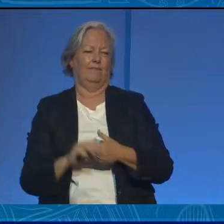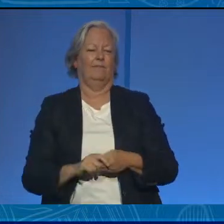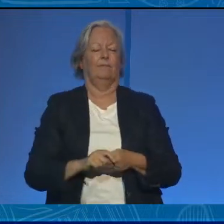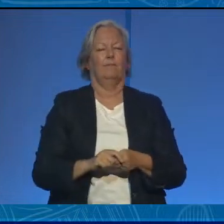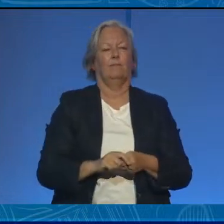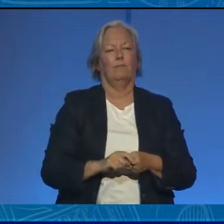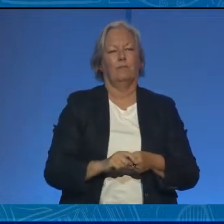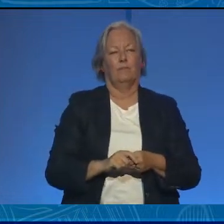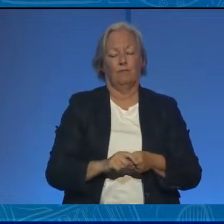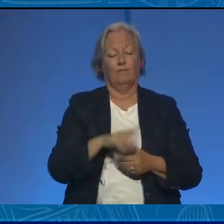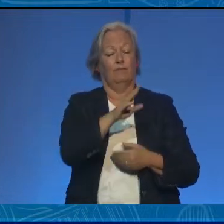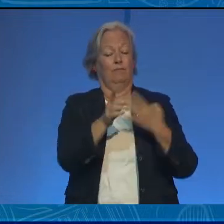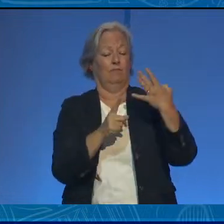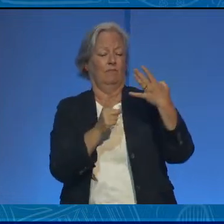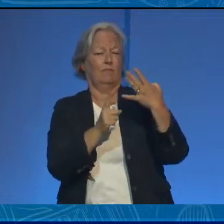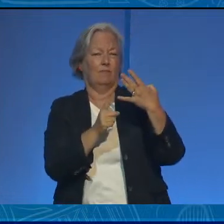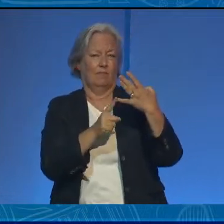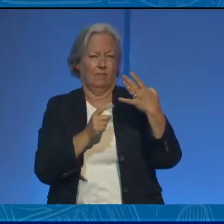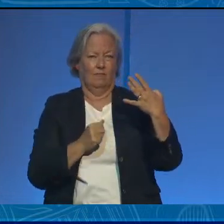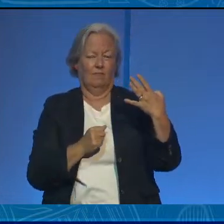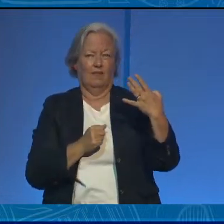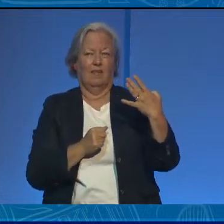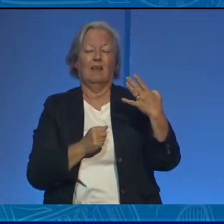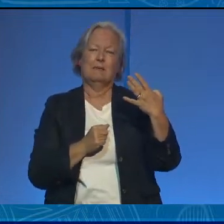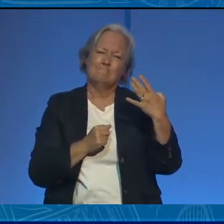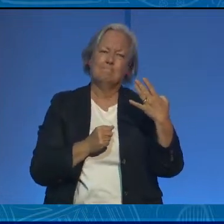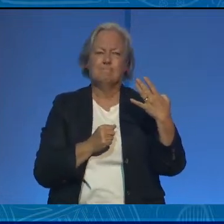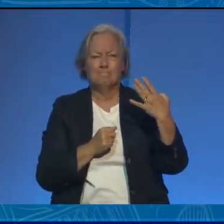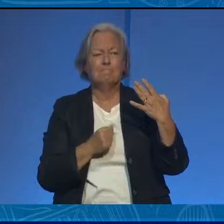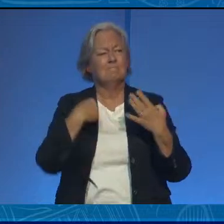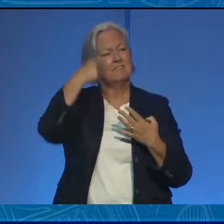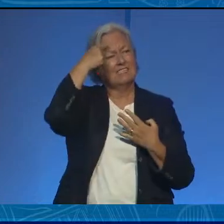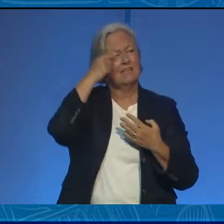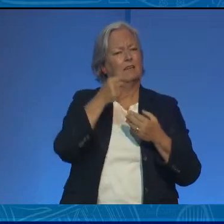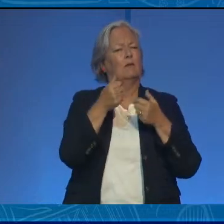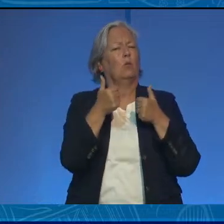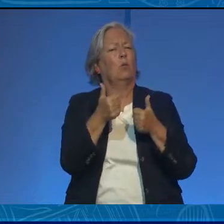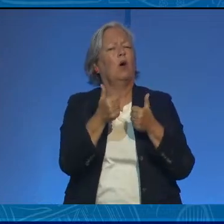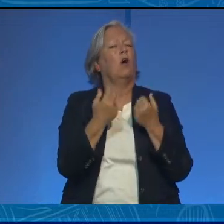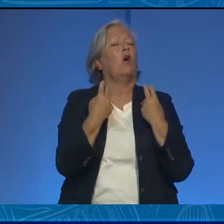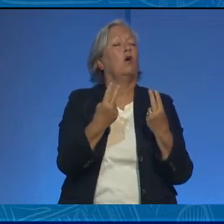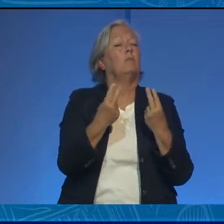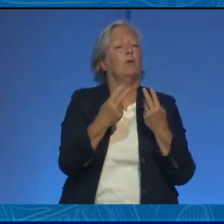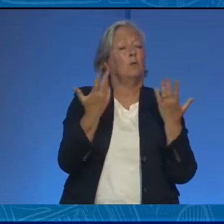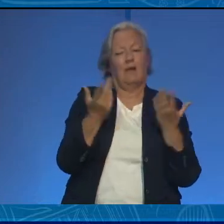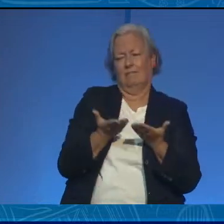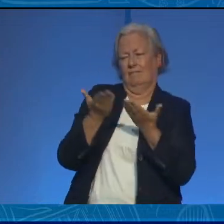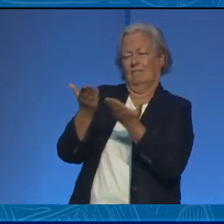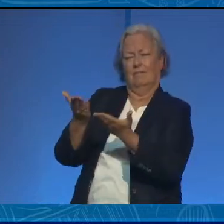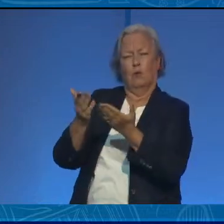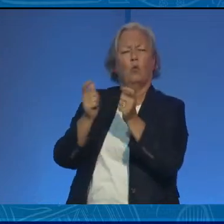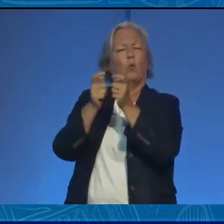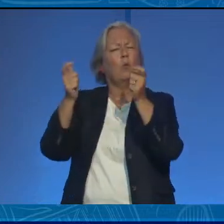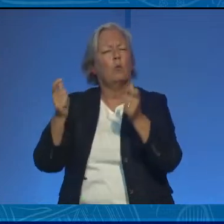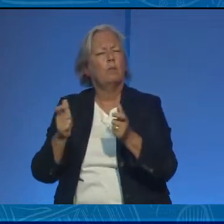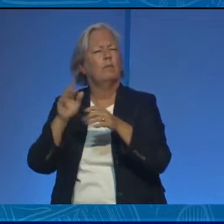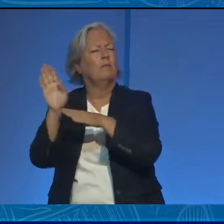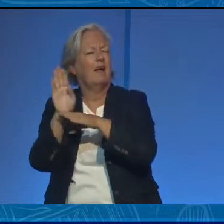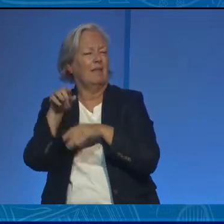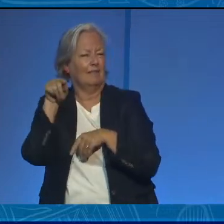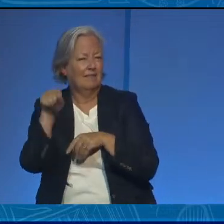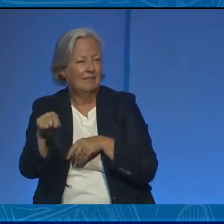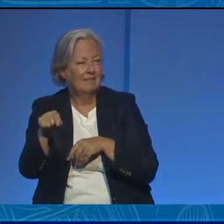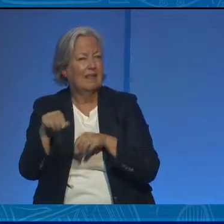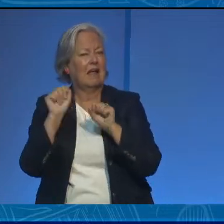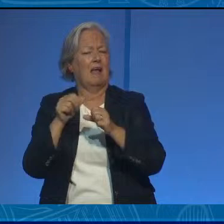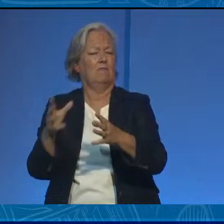Fourth, there are critical and strategic opportunities for the private sector to adopt and integrate